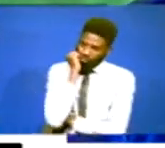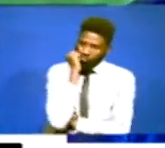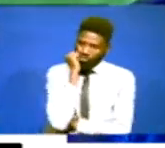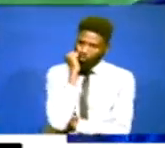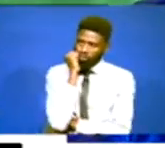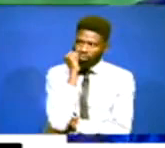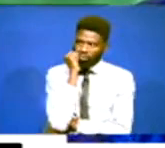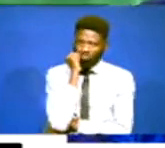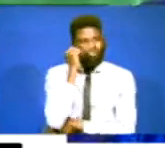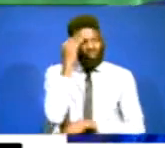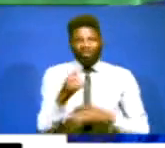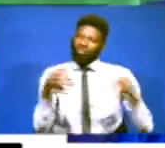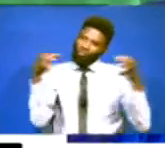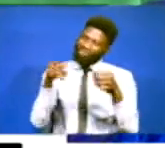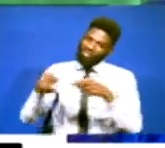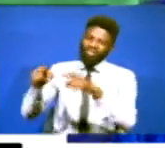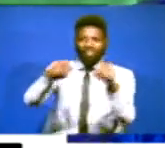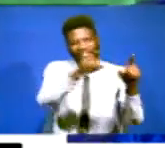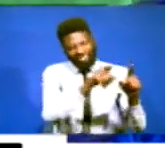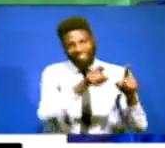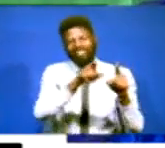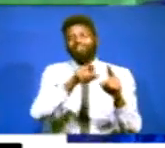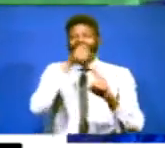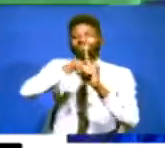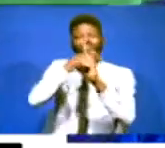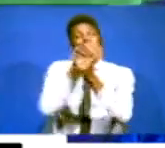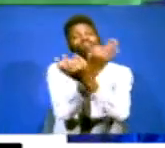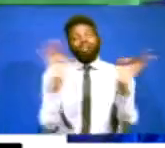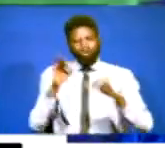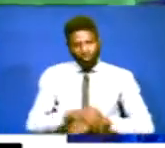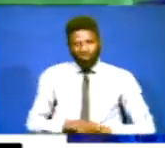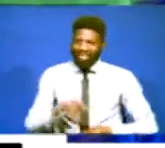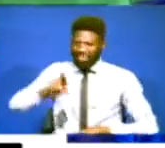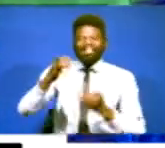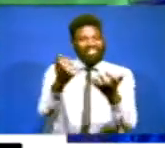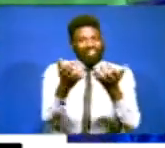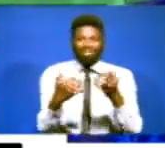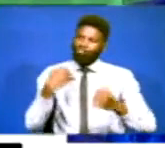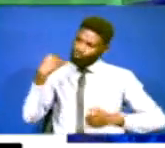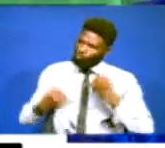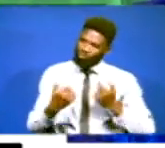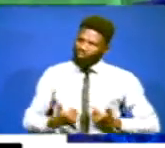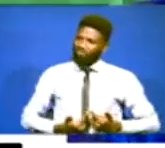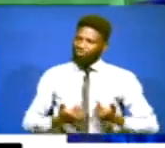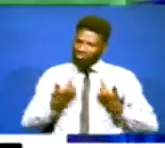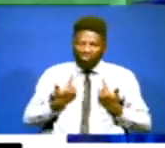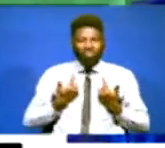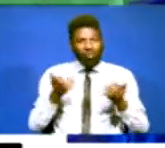that such freedom fighters, who should be enjoying and living in a decent